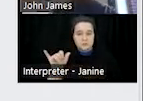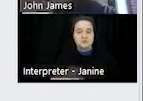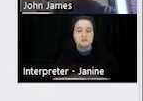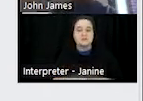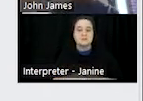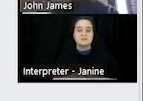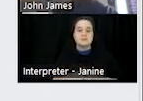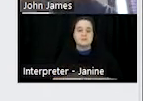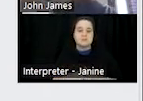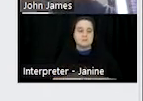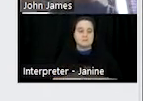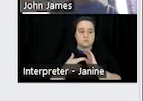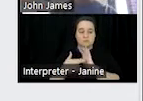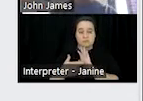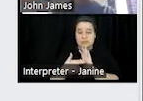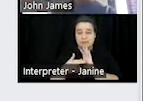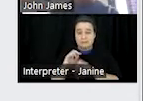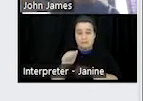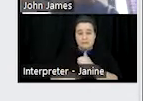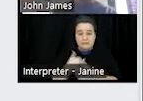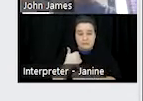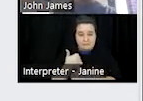Representative Harold Love. So